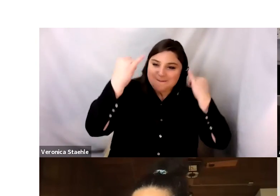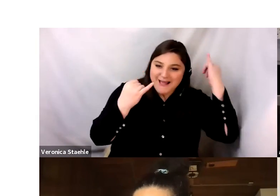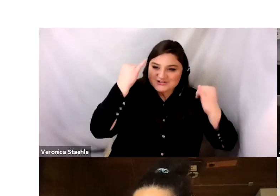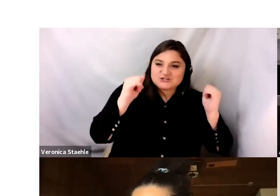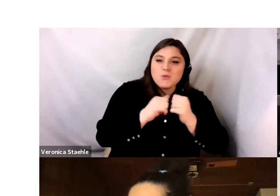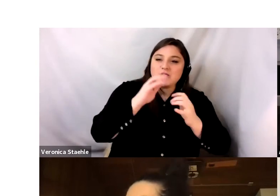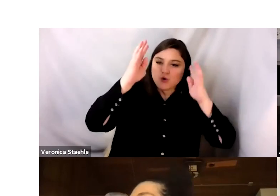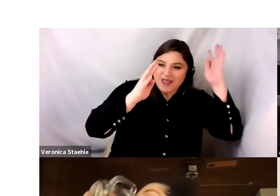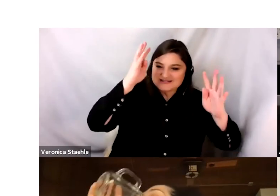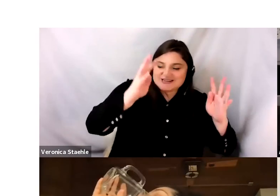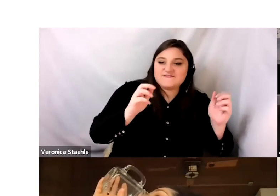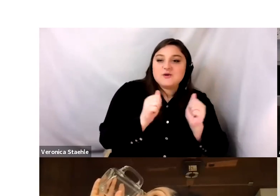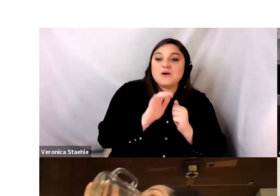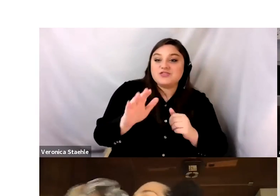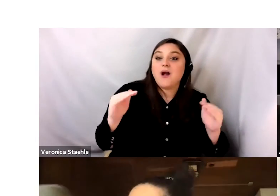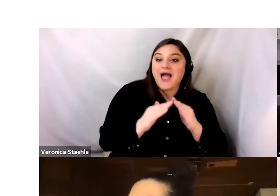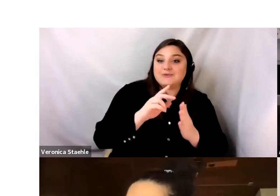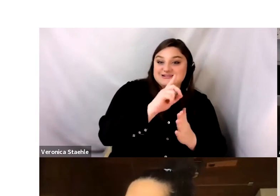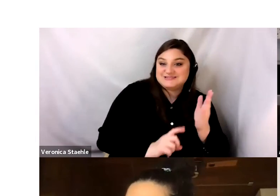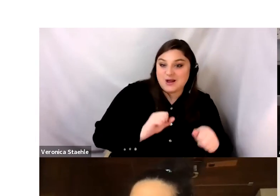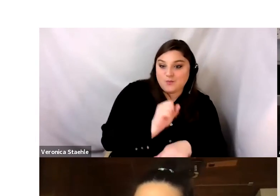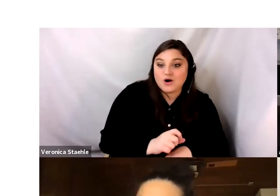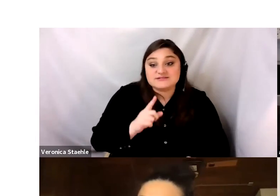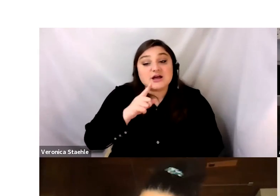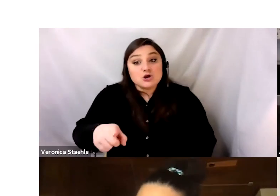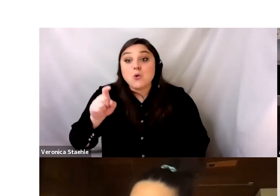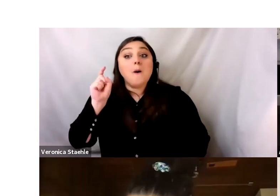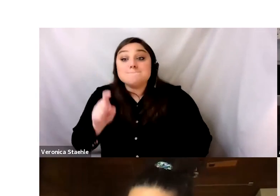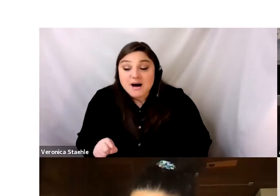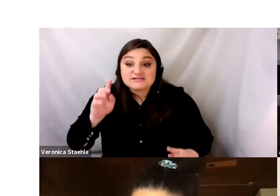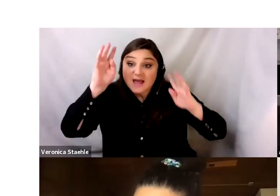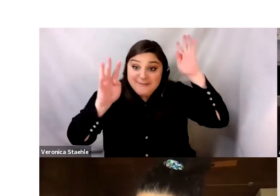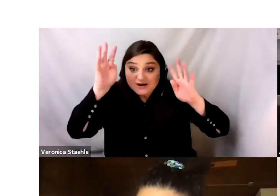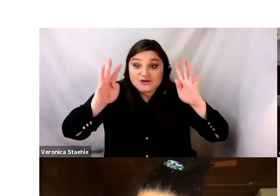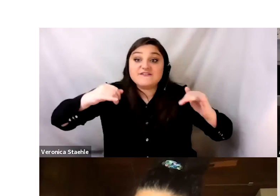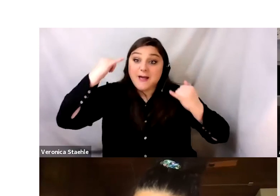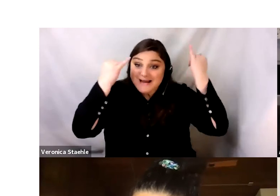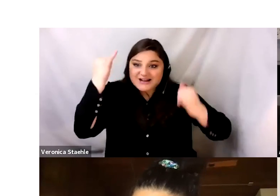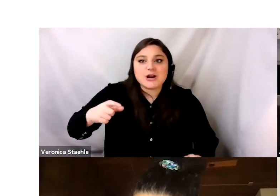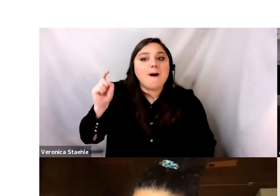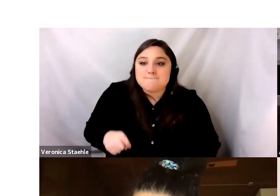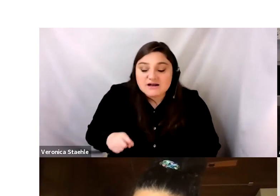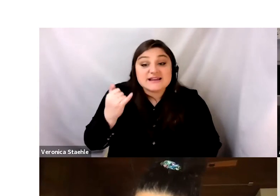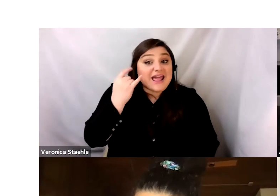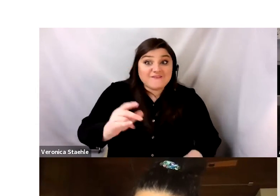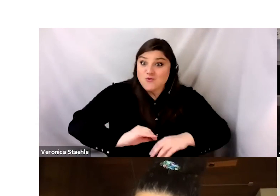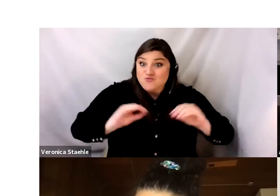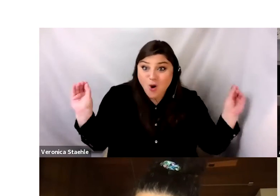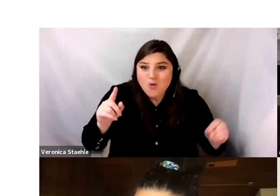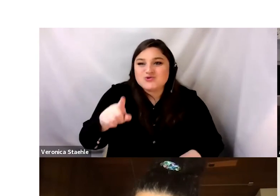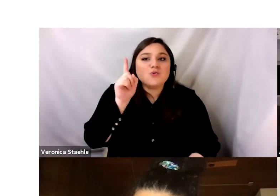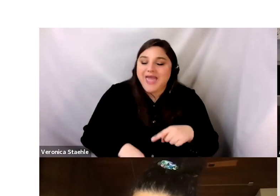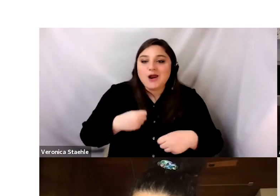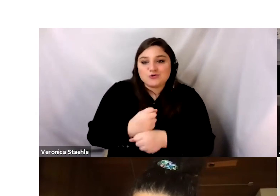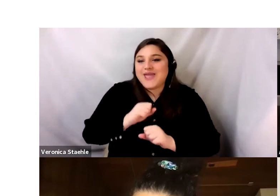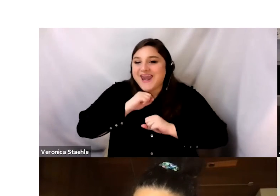equity design work? You cannot get to the space of equity without imagination and creativity. It's not even possible, because we've never